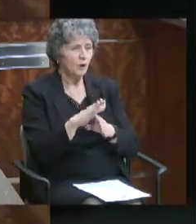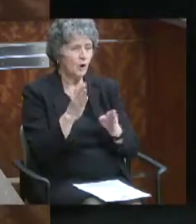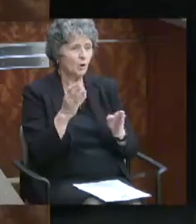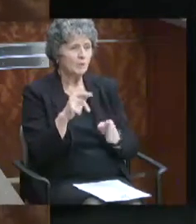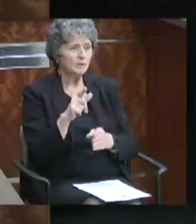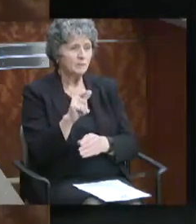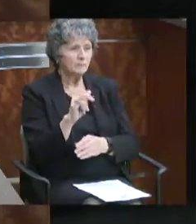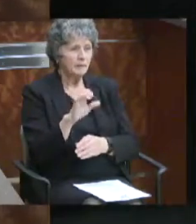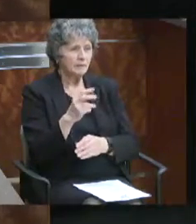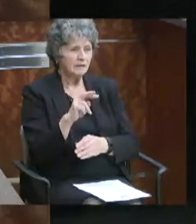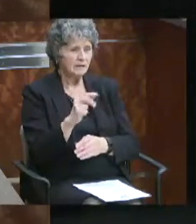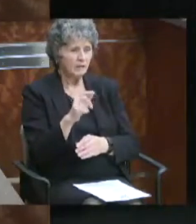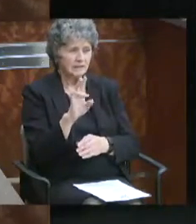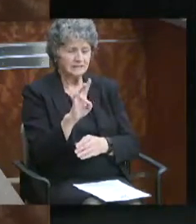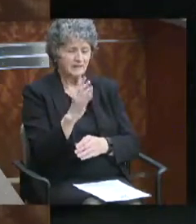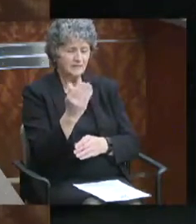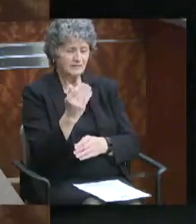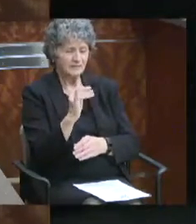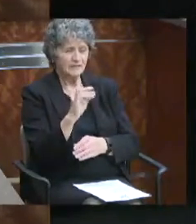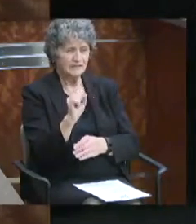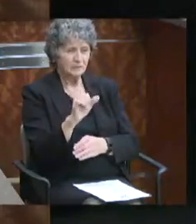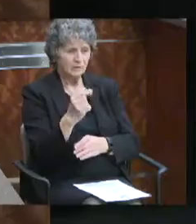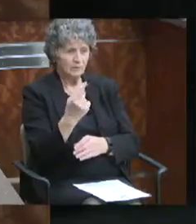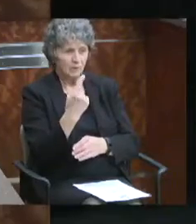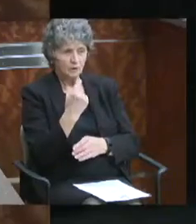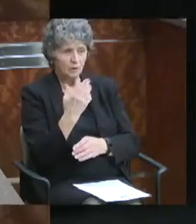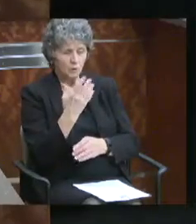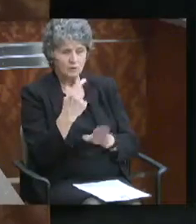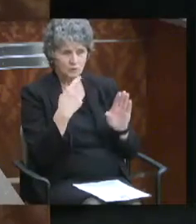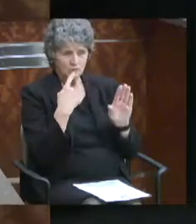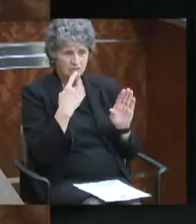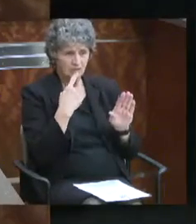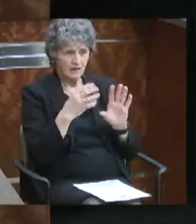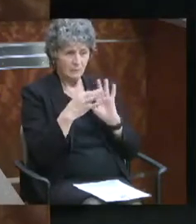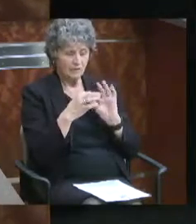at 7:15. Is there anyone wishing to testify on this item?